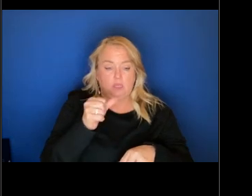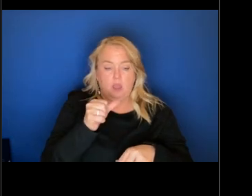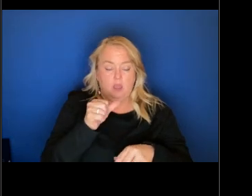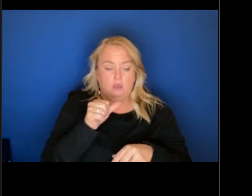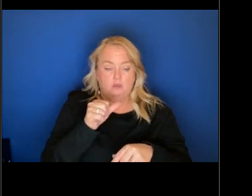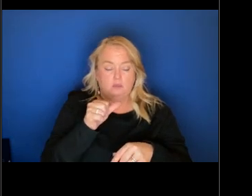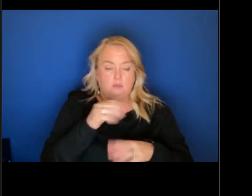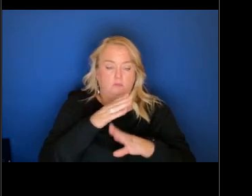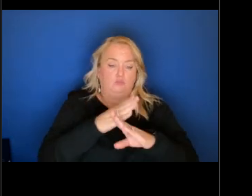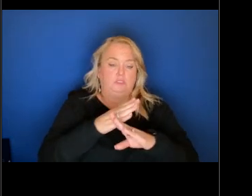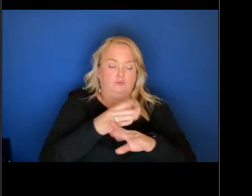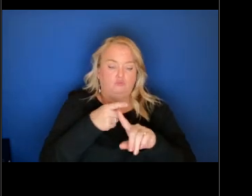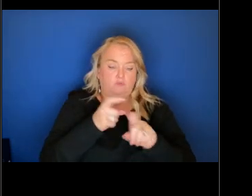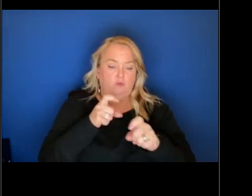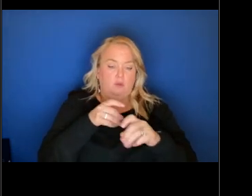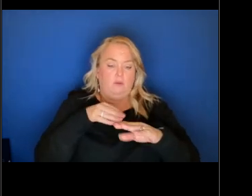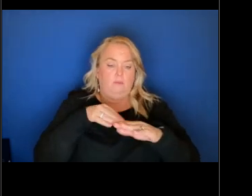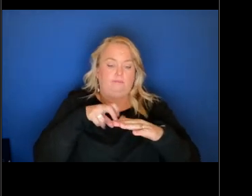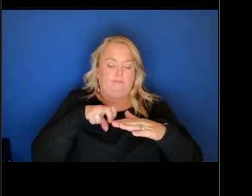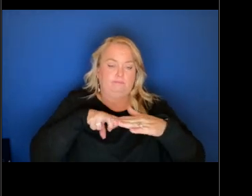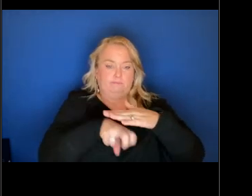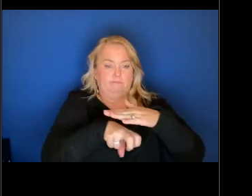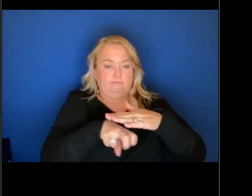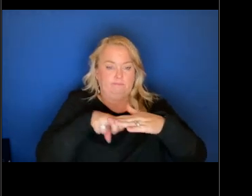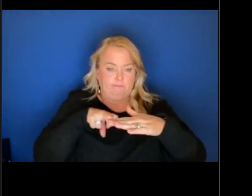encroaching upon the knee space.